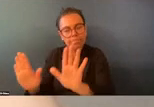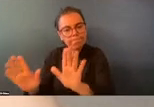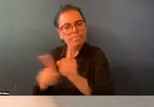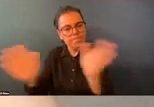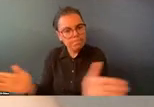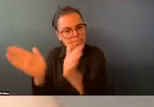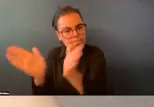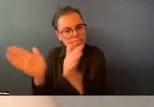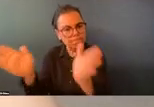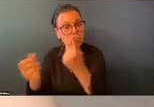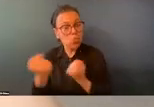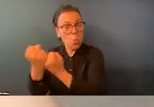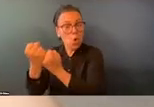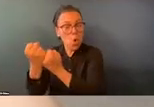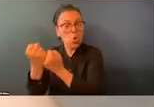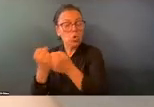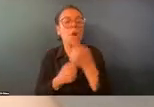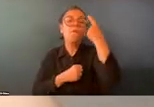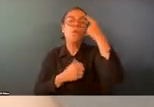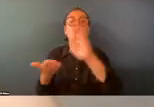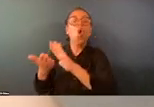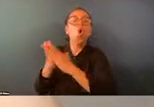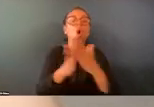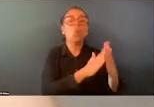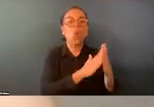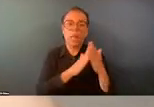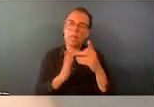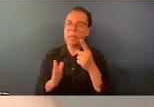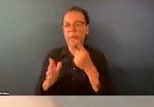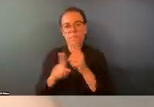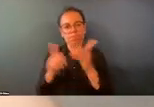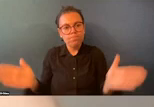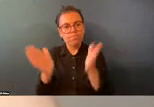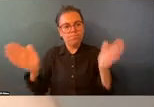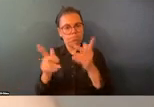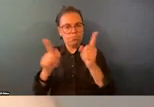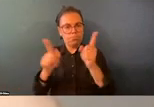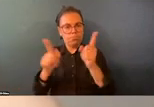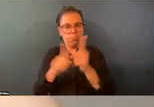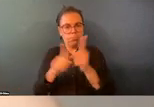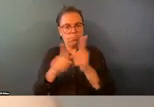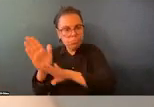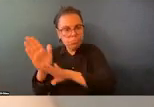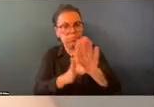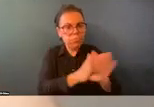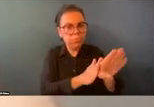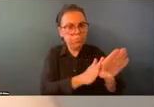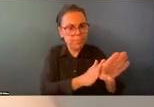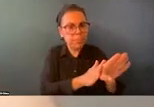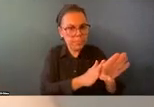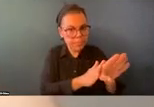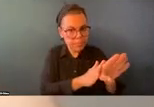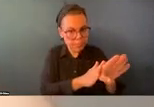And COMFOSB project supported rural communities and farmers in Uzbekistan's Zarafshan Valley and